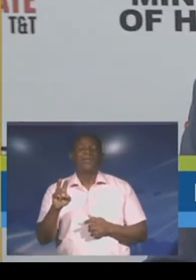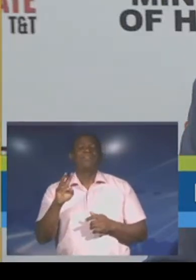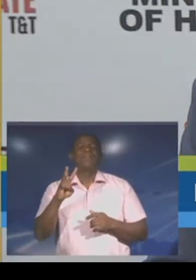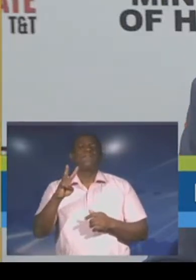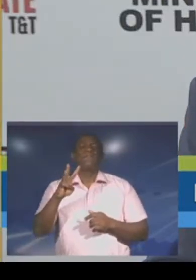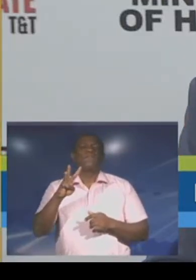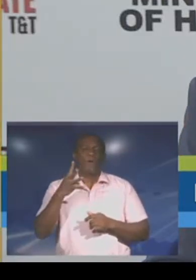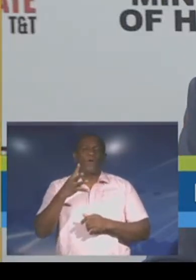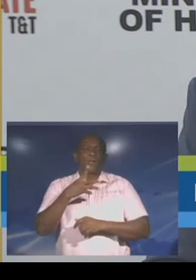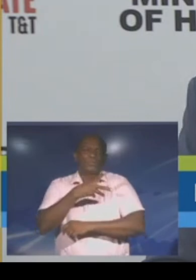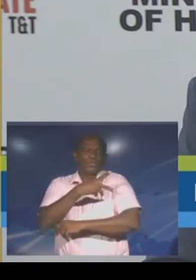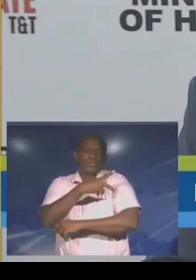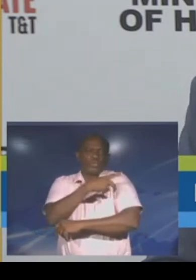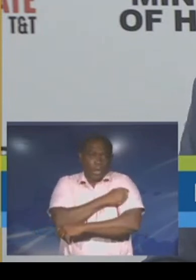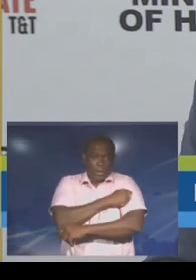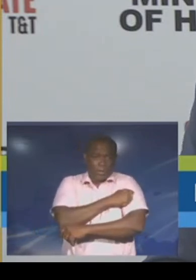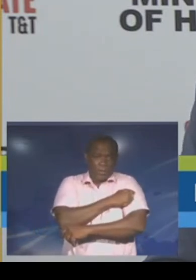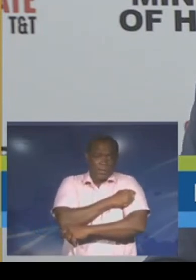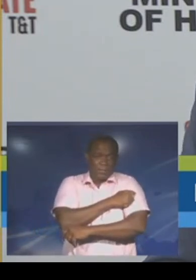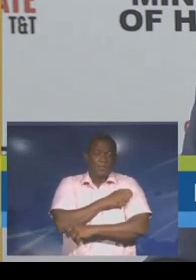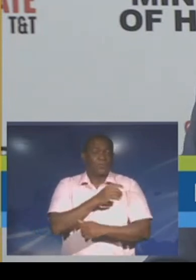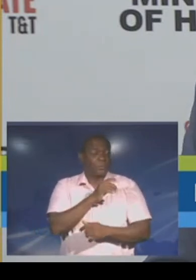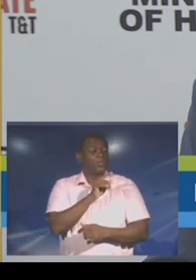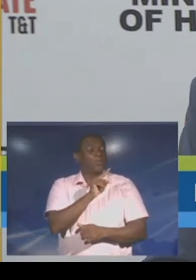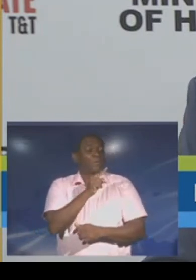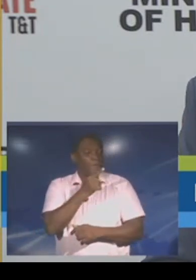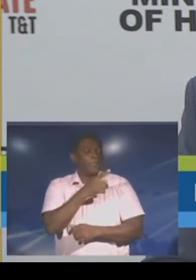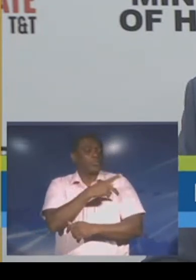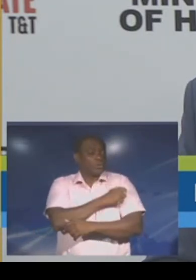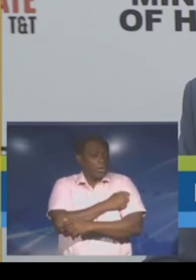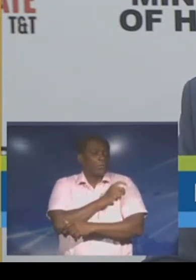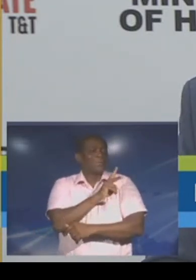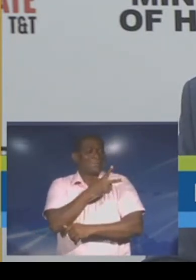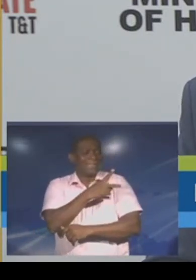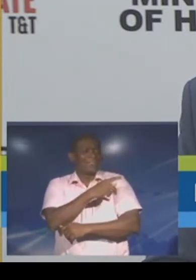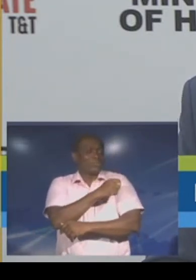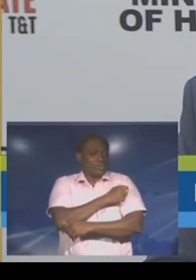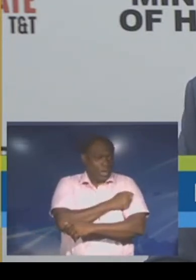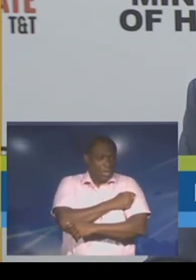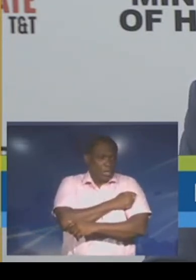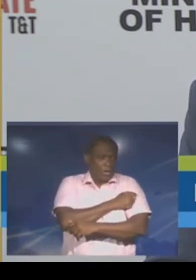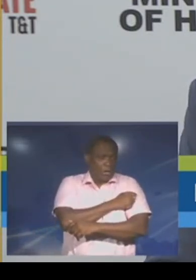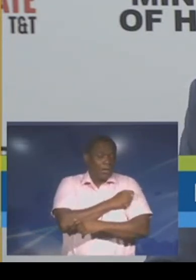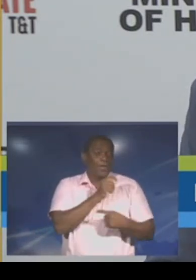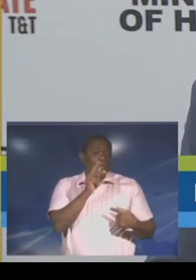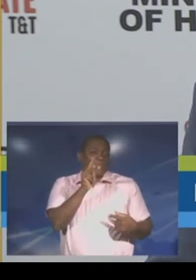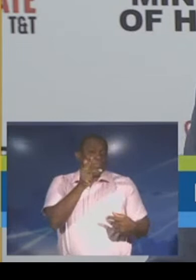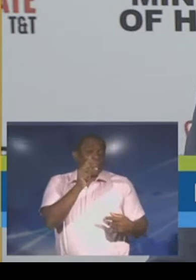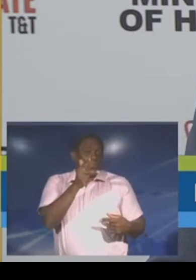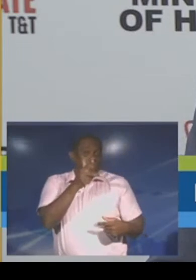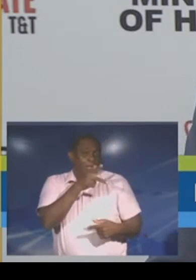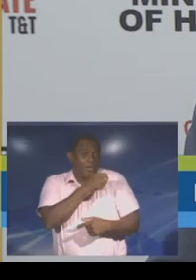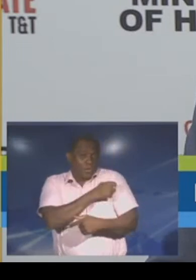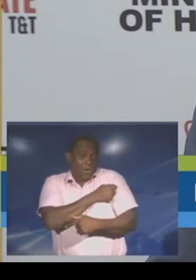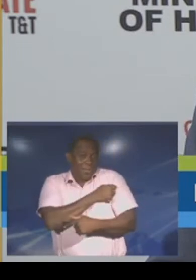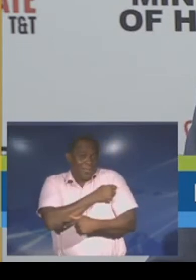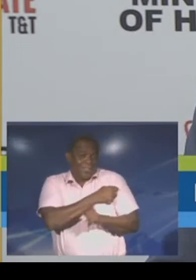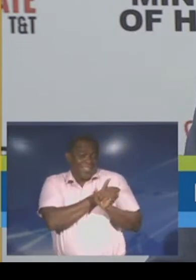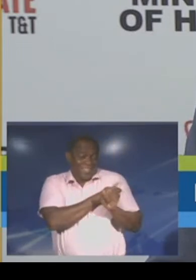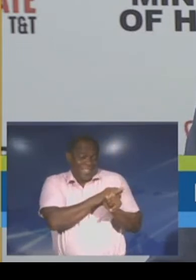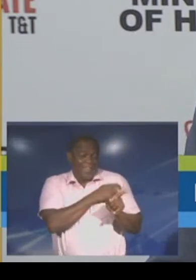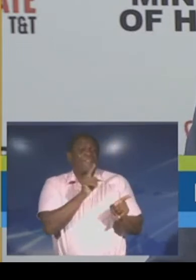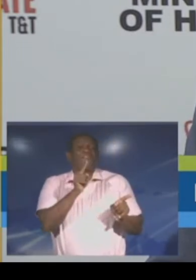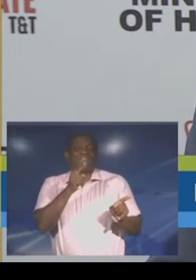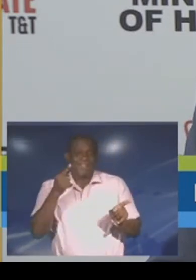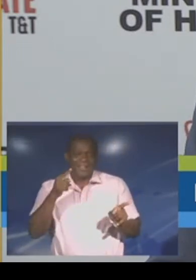shot, your second shot, your first booster, and then your second booster. So in total, you'll be